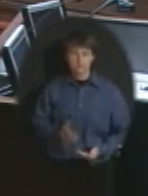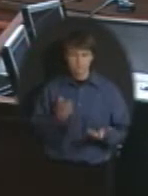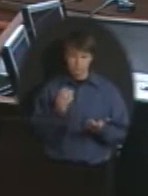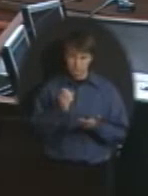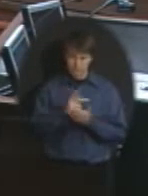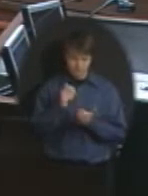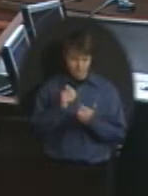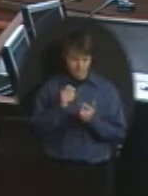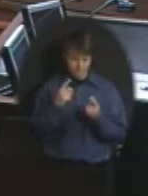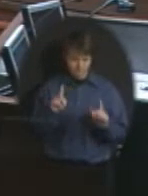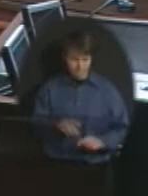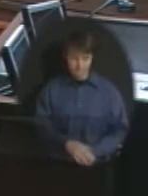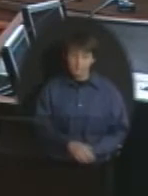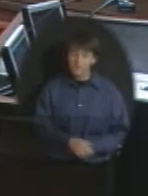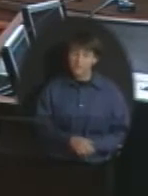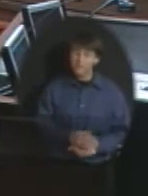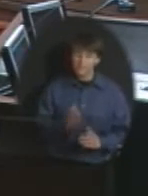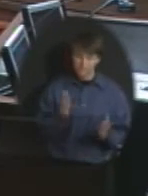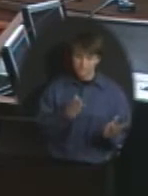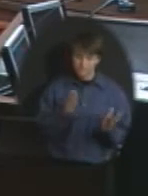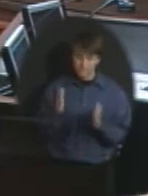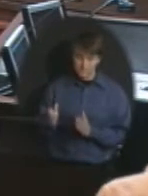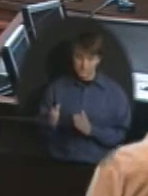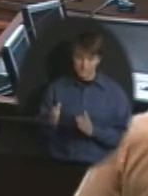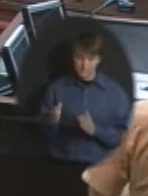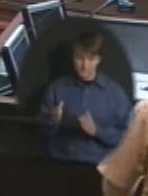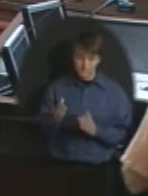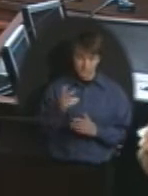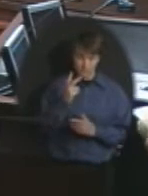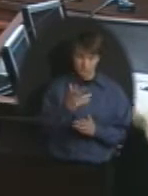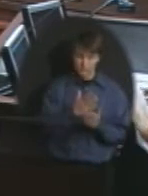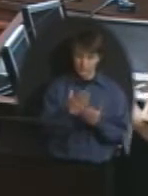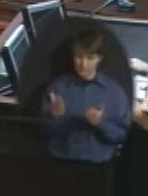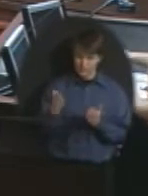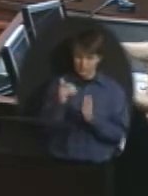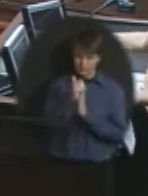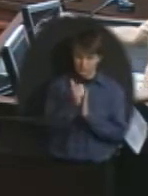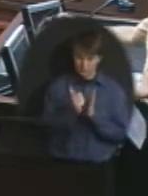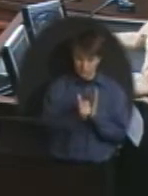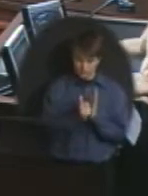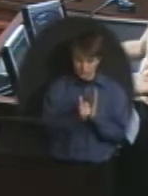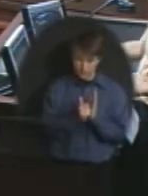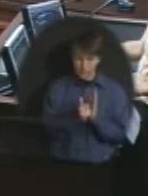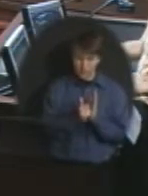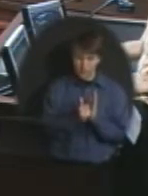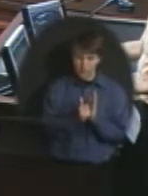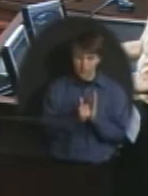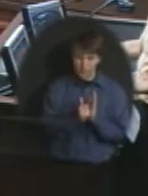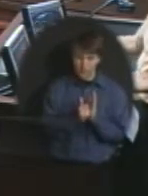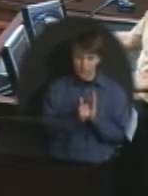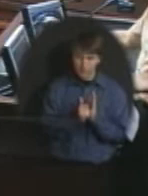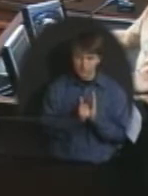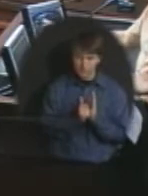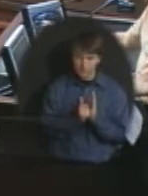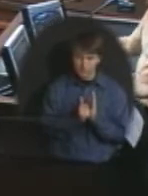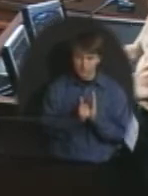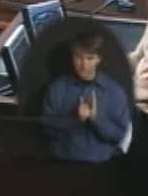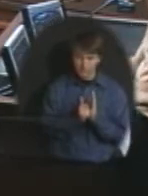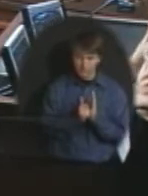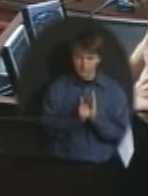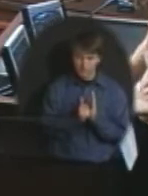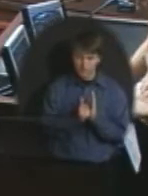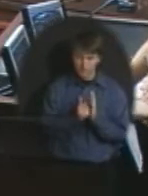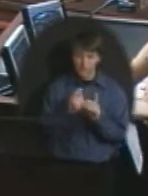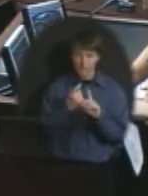carries. The next 3 items on our agenda are proposed to be funded out of